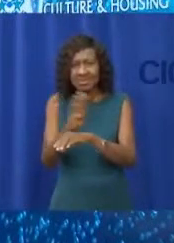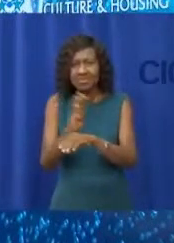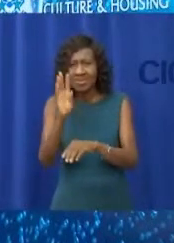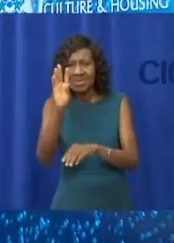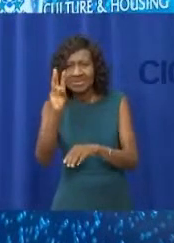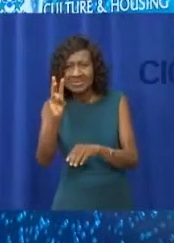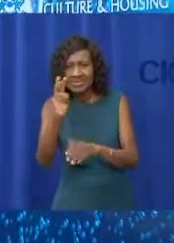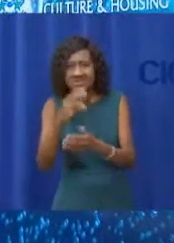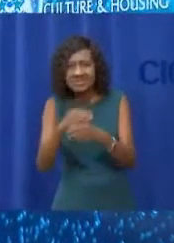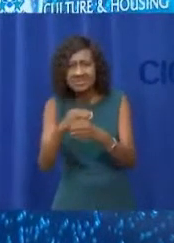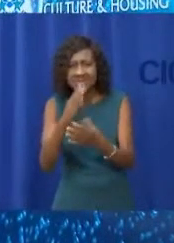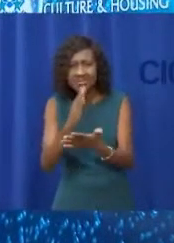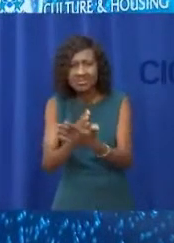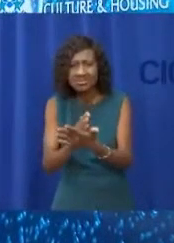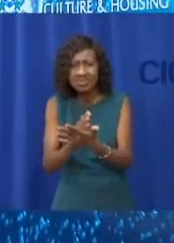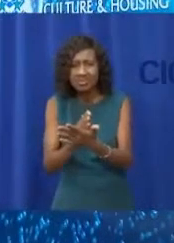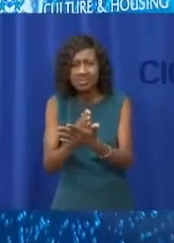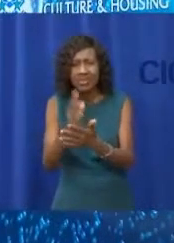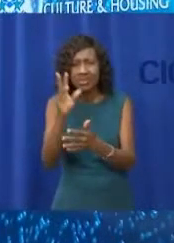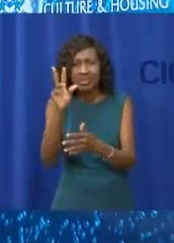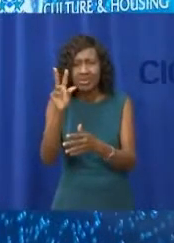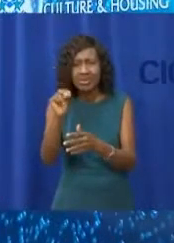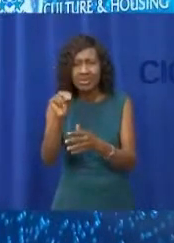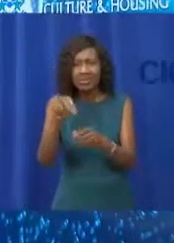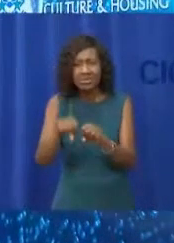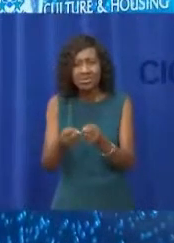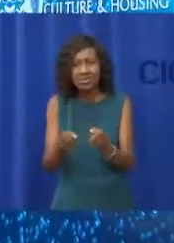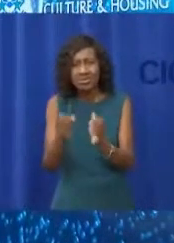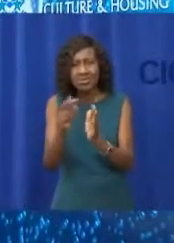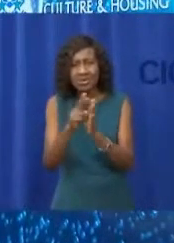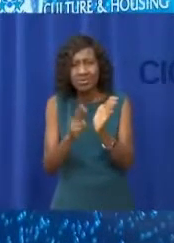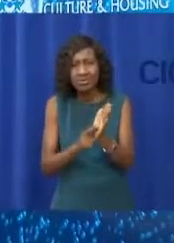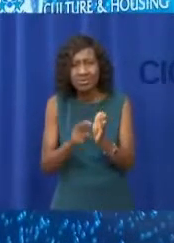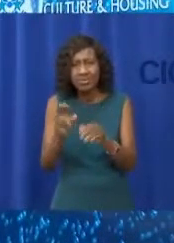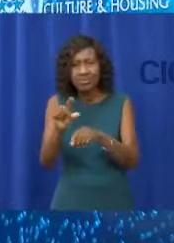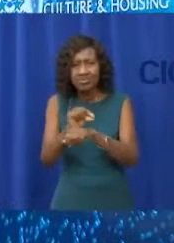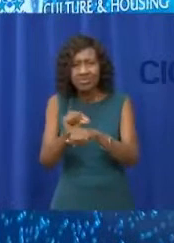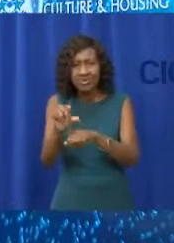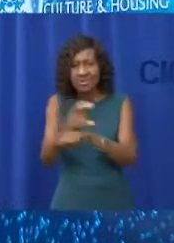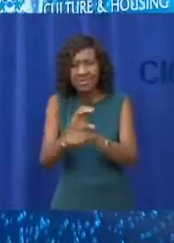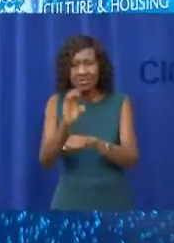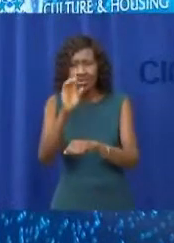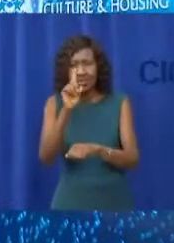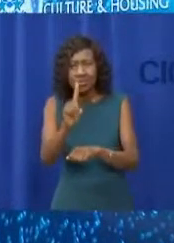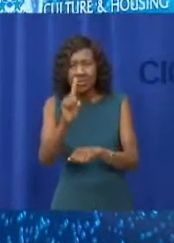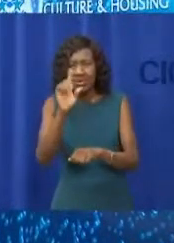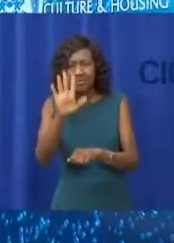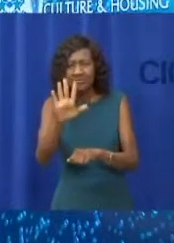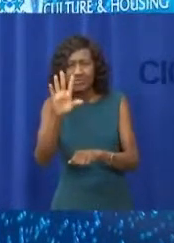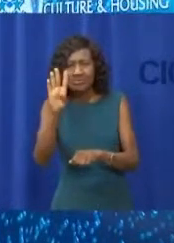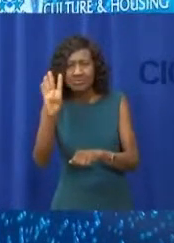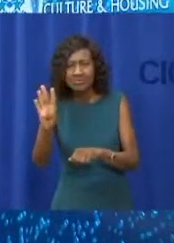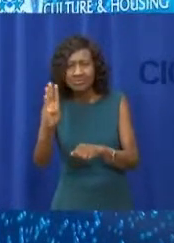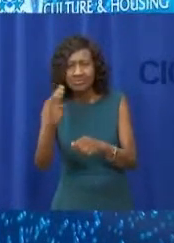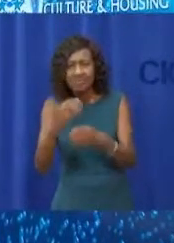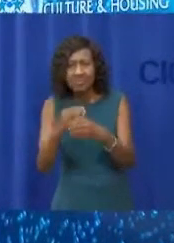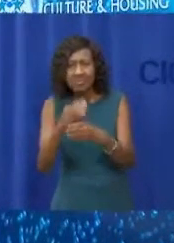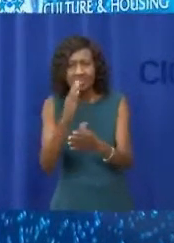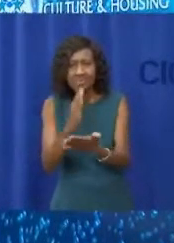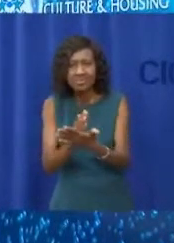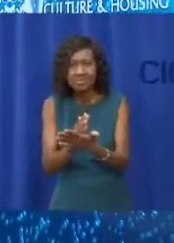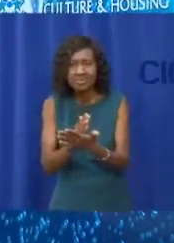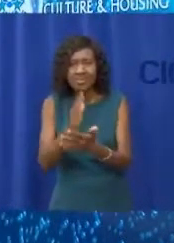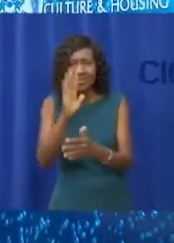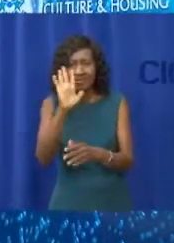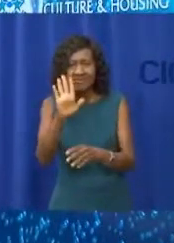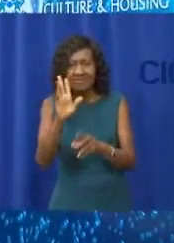interceptions by police, no breach of curfew detected. Grand Cayman, 154 interceptions by police,